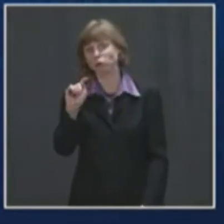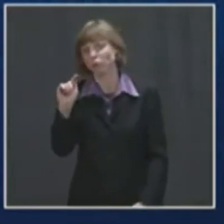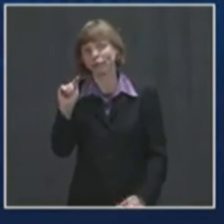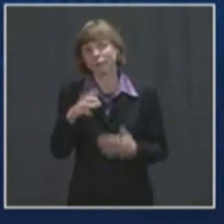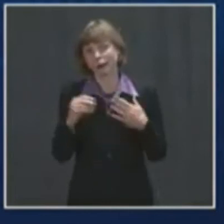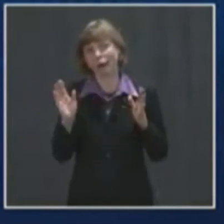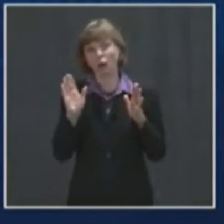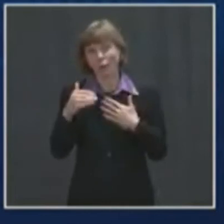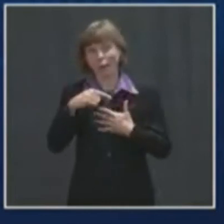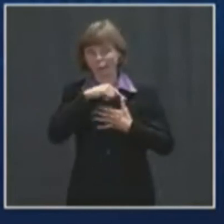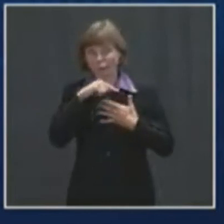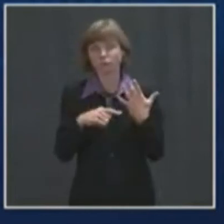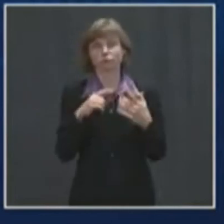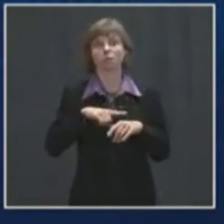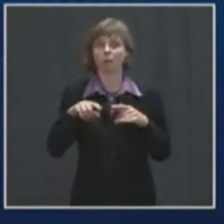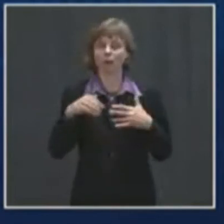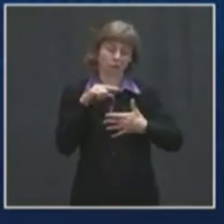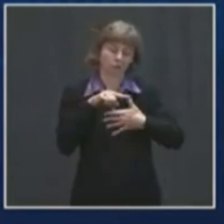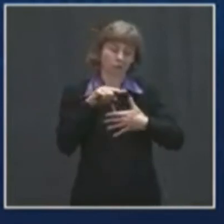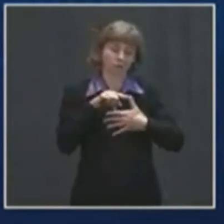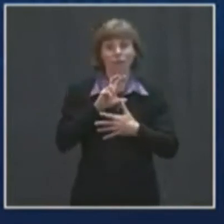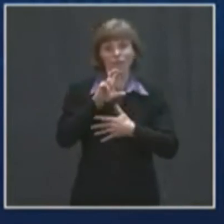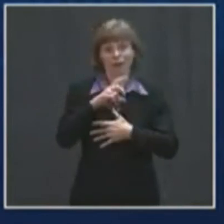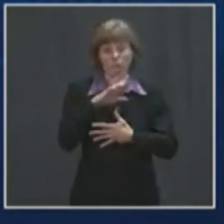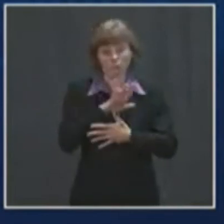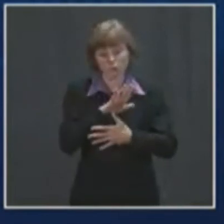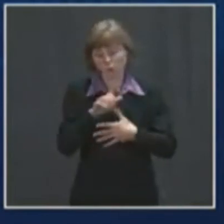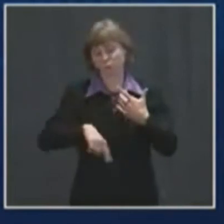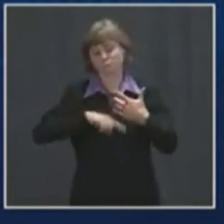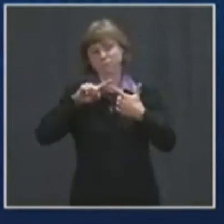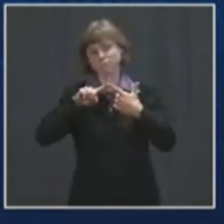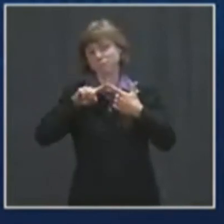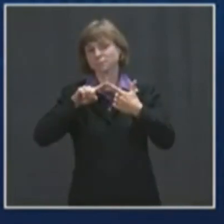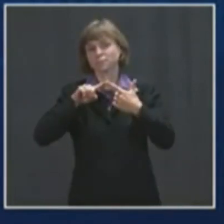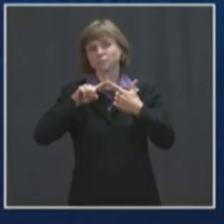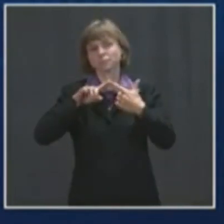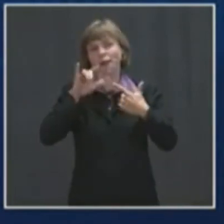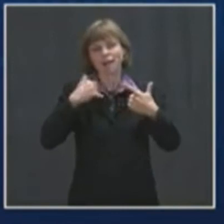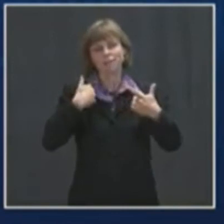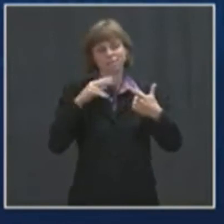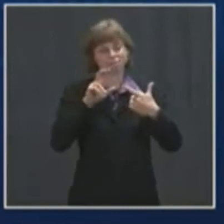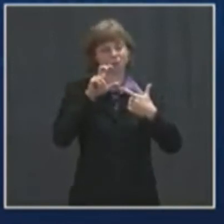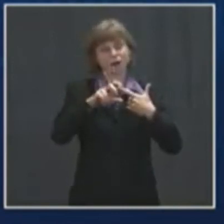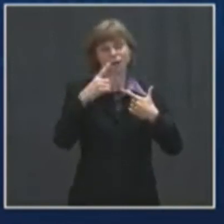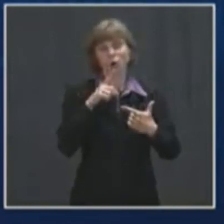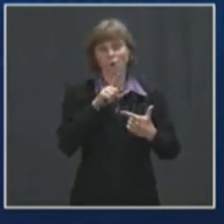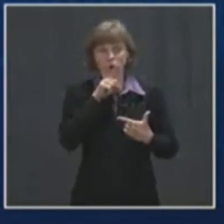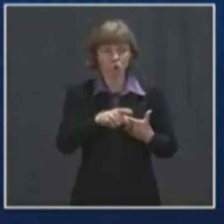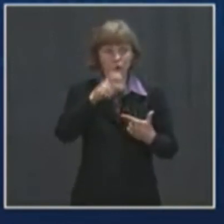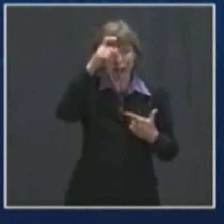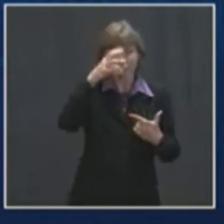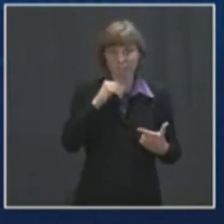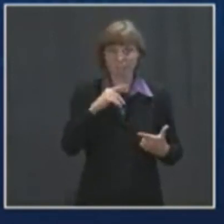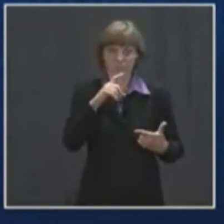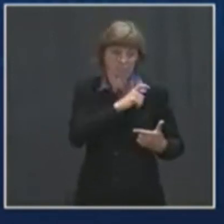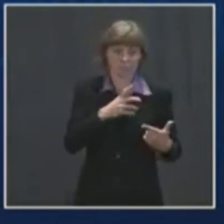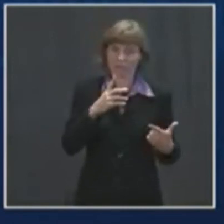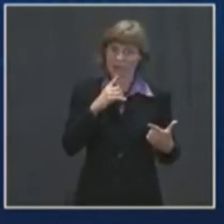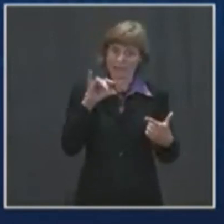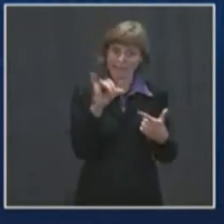that has funding to reopen schools. It is a package that it has funding to help ensure cops and firefighters can stay in their jobs.